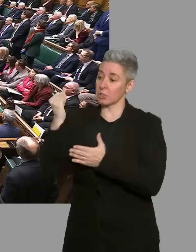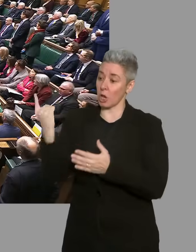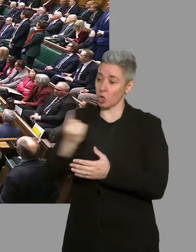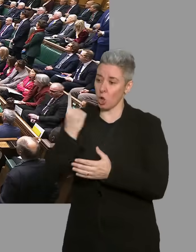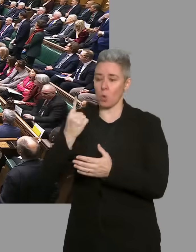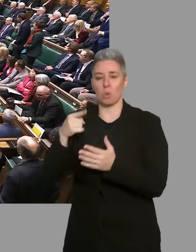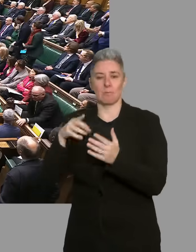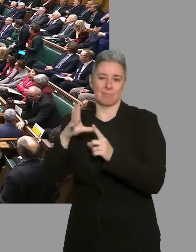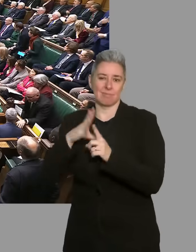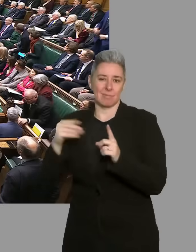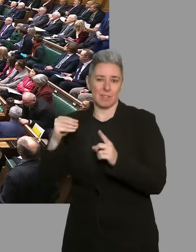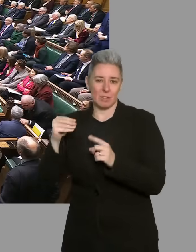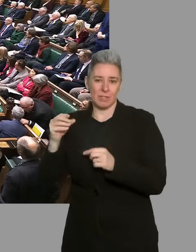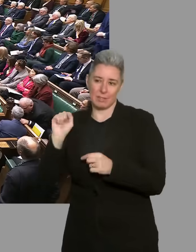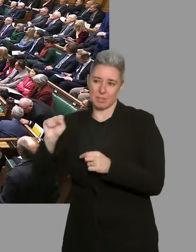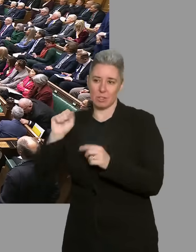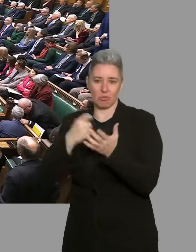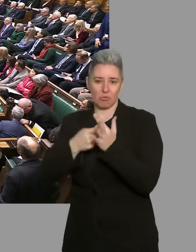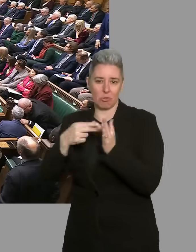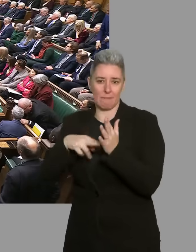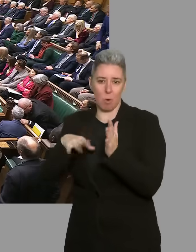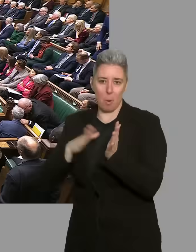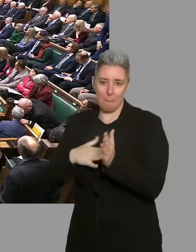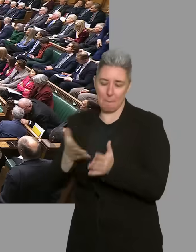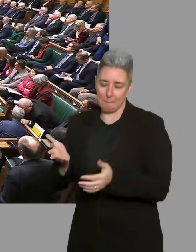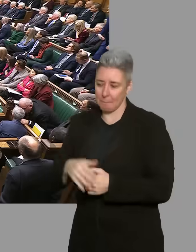Kemi Badenoch.